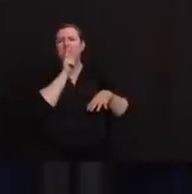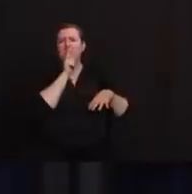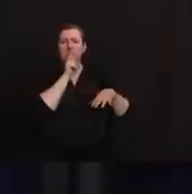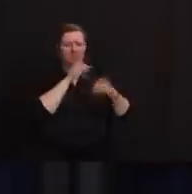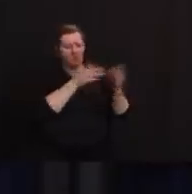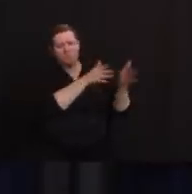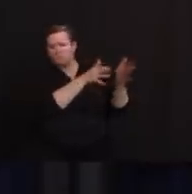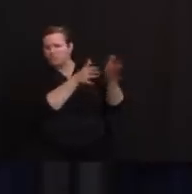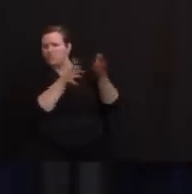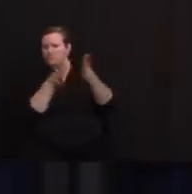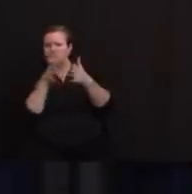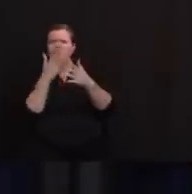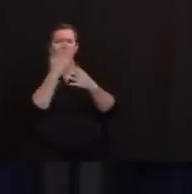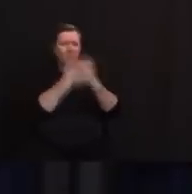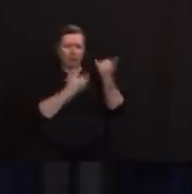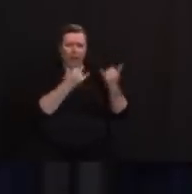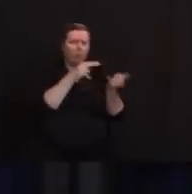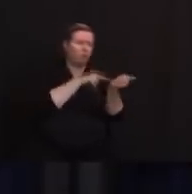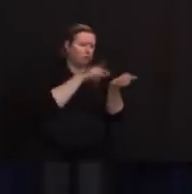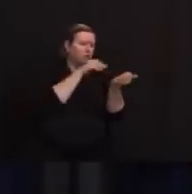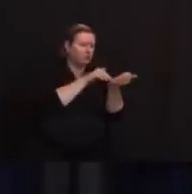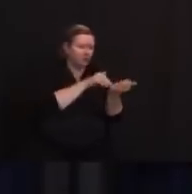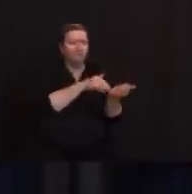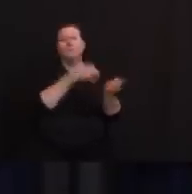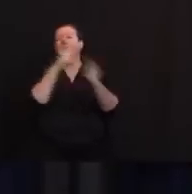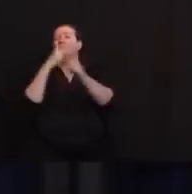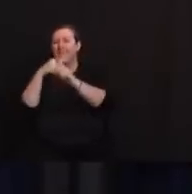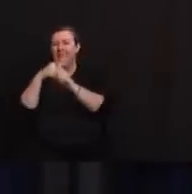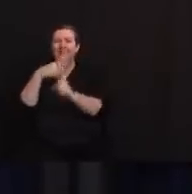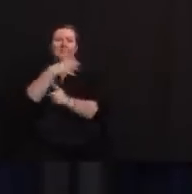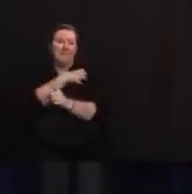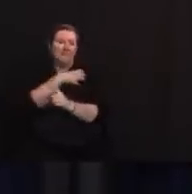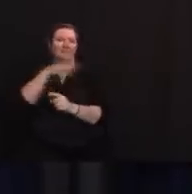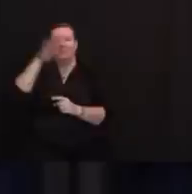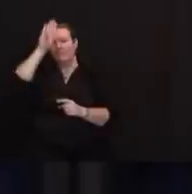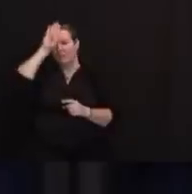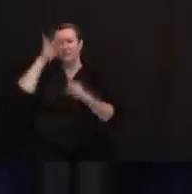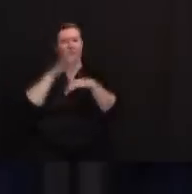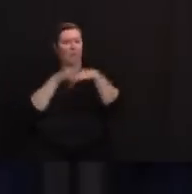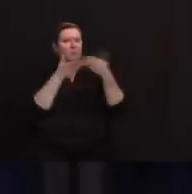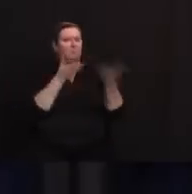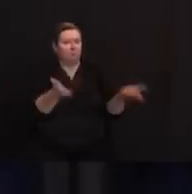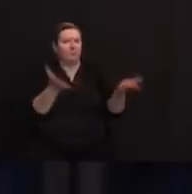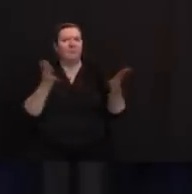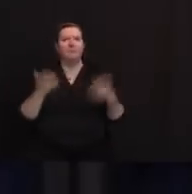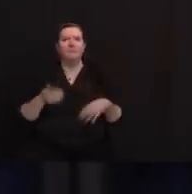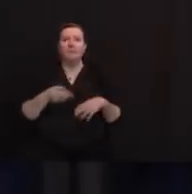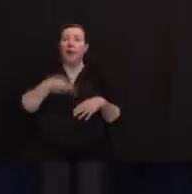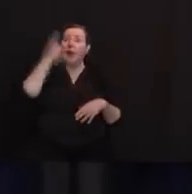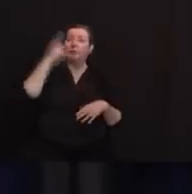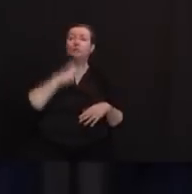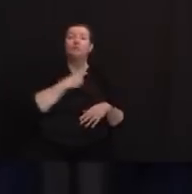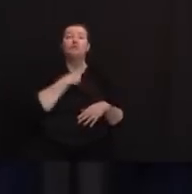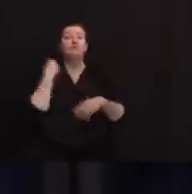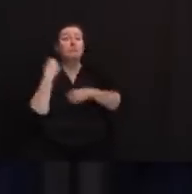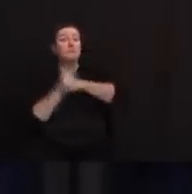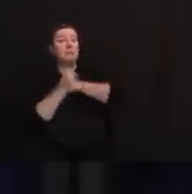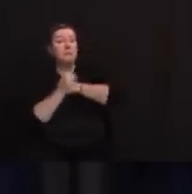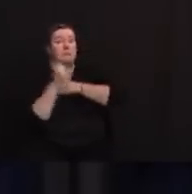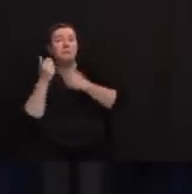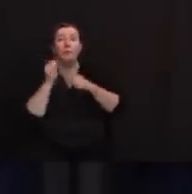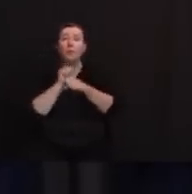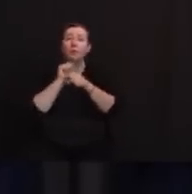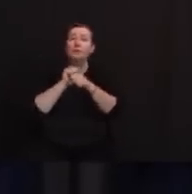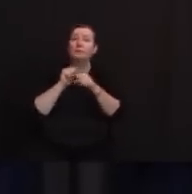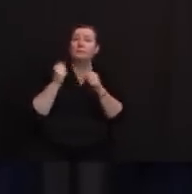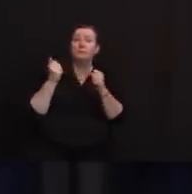will continue to be eligible, and those in high-risk and congregate care settings will remain a